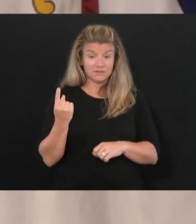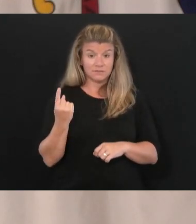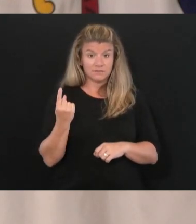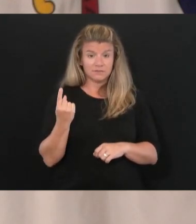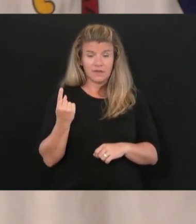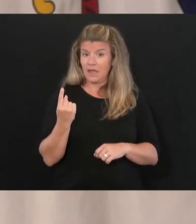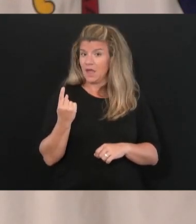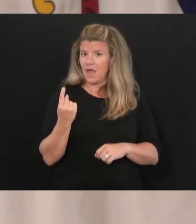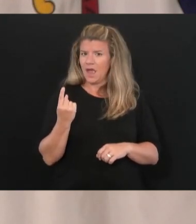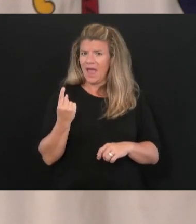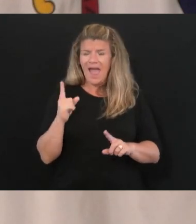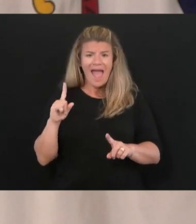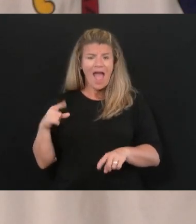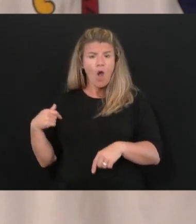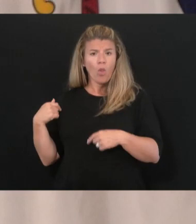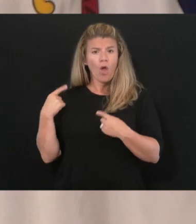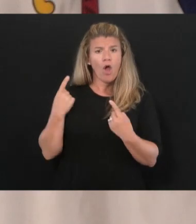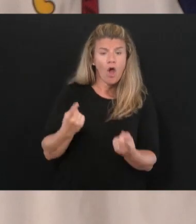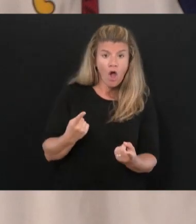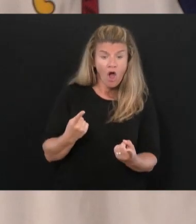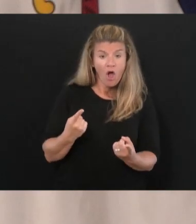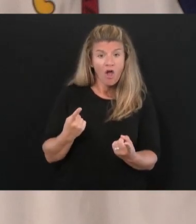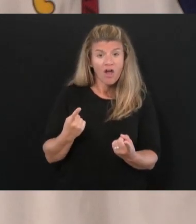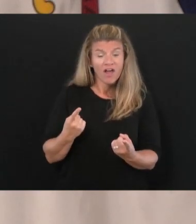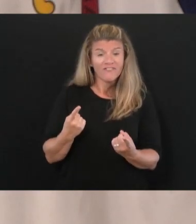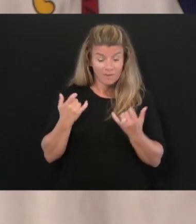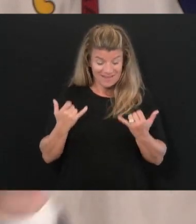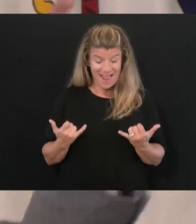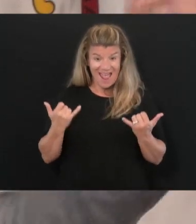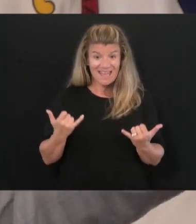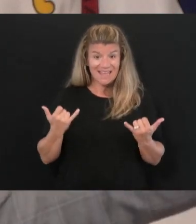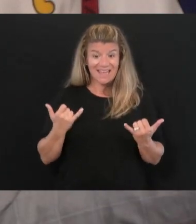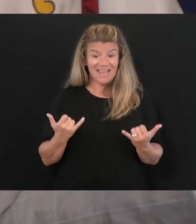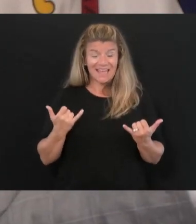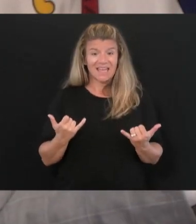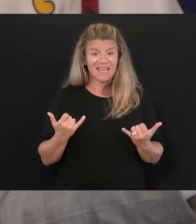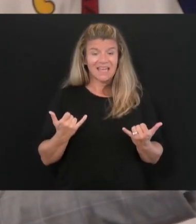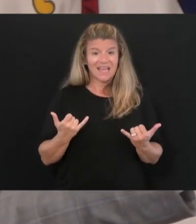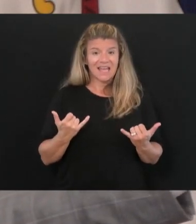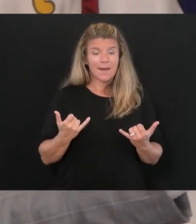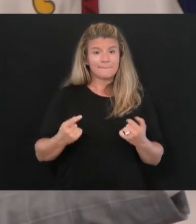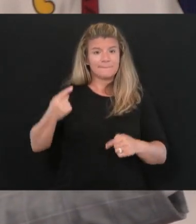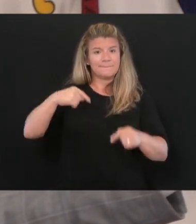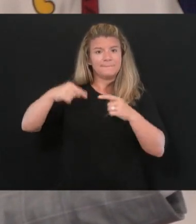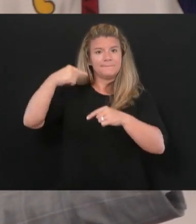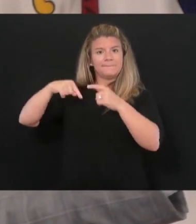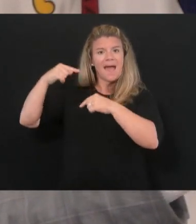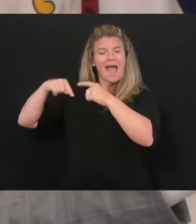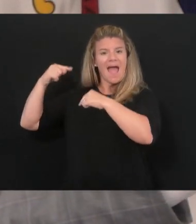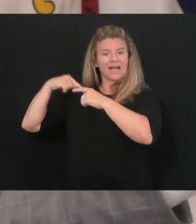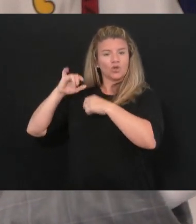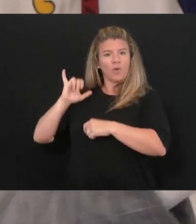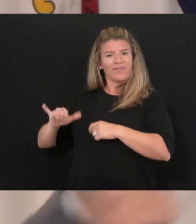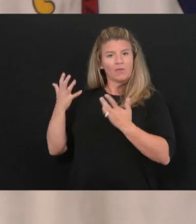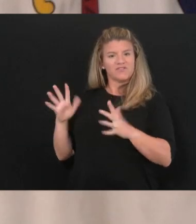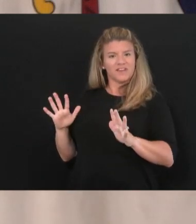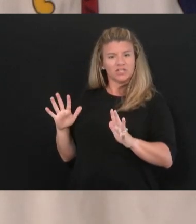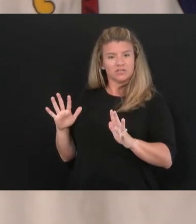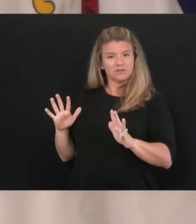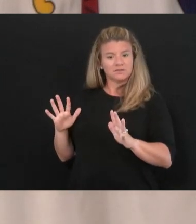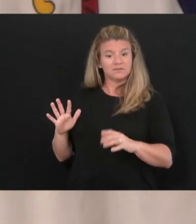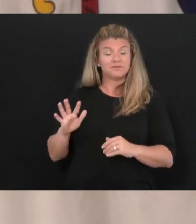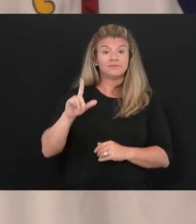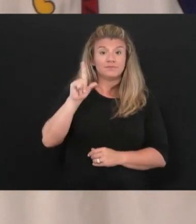How long has it been from right today back to where that time ended?